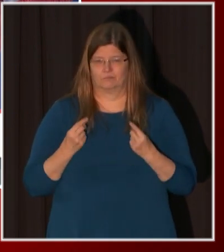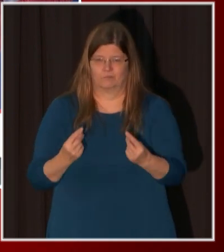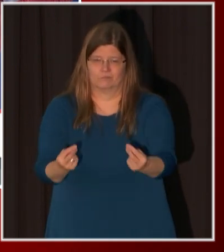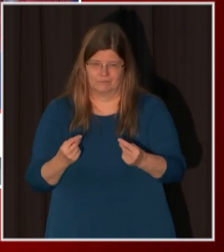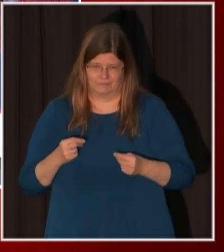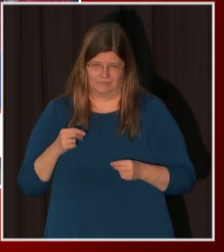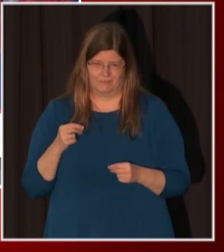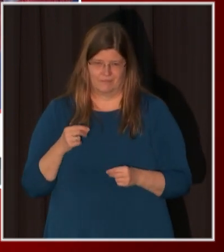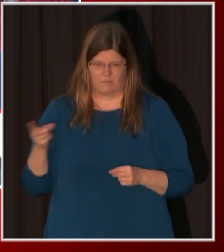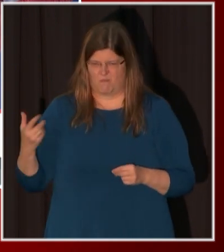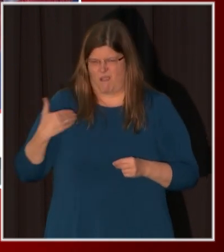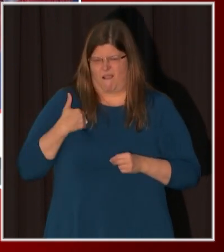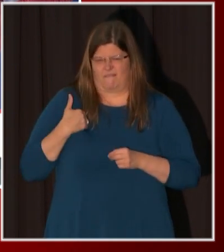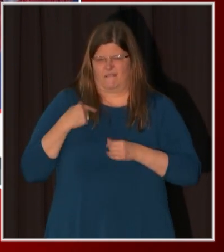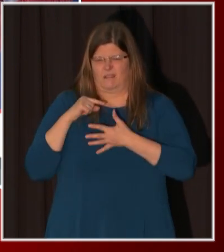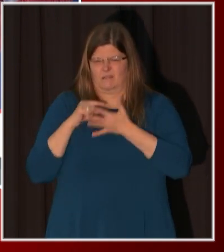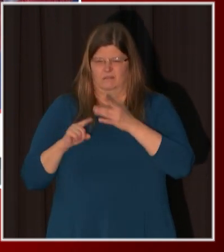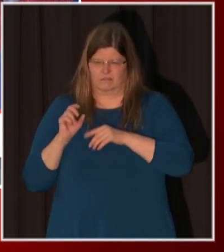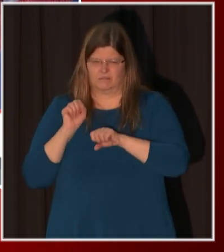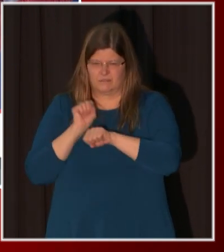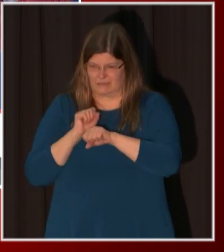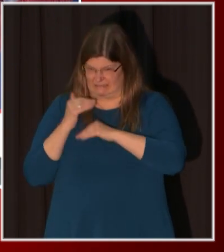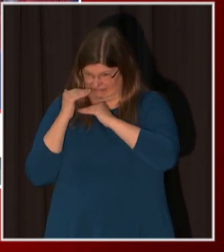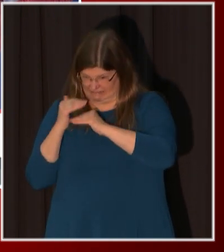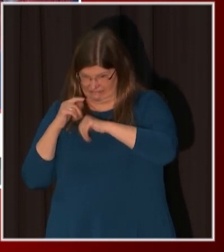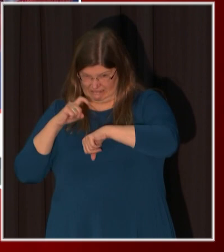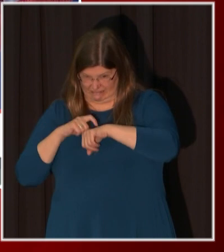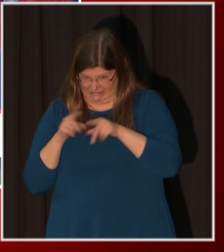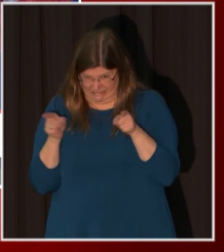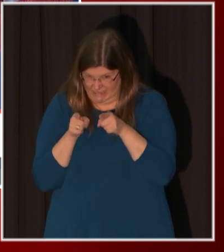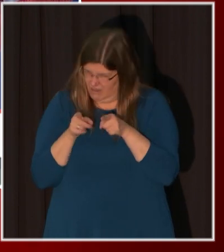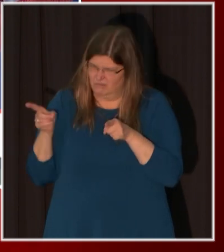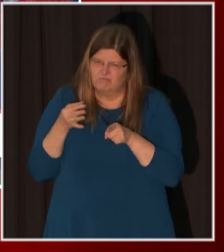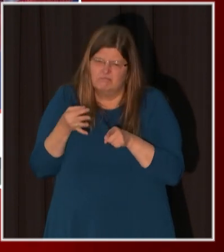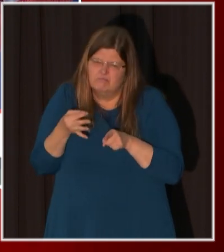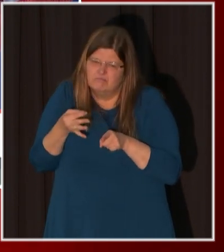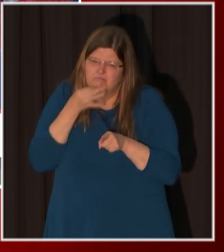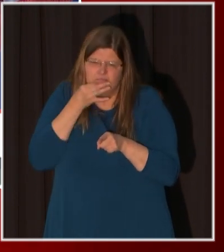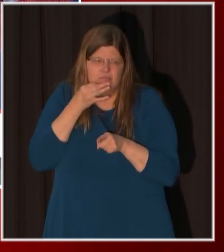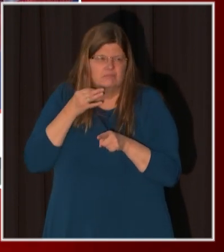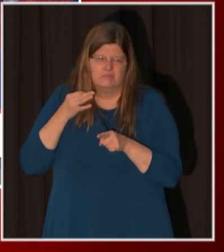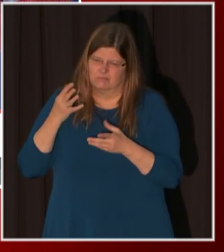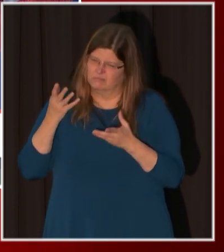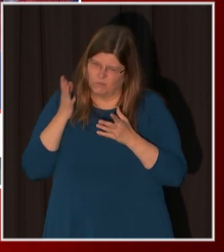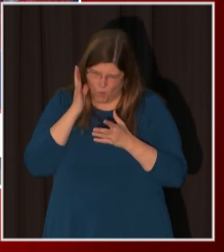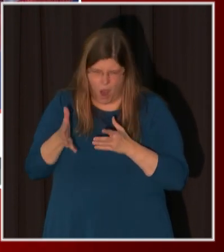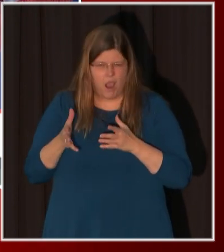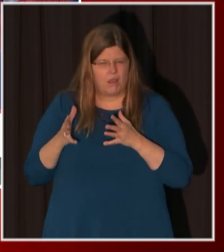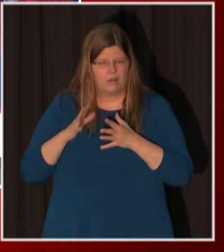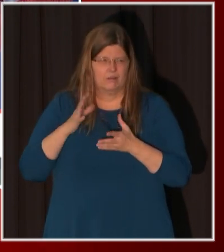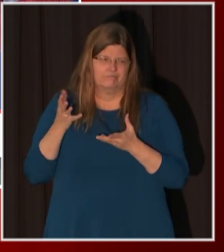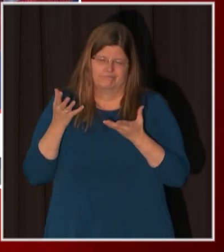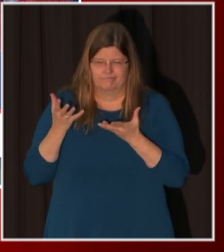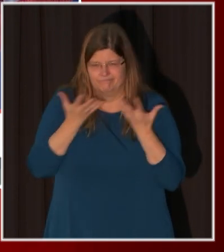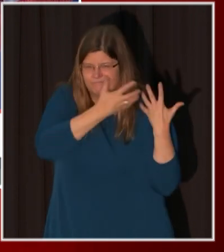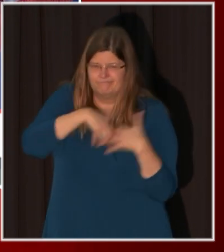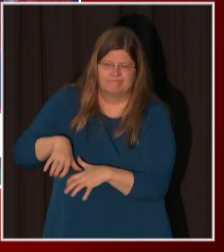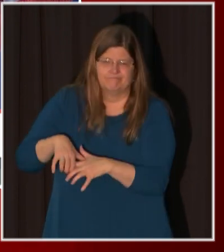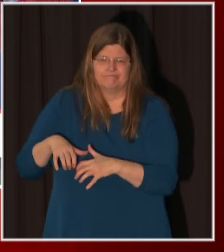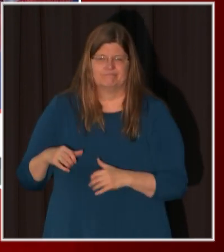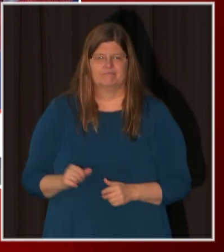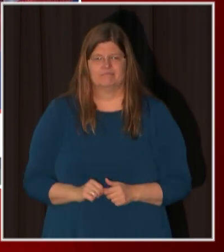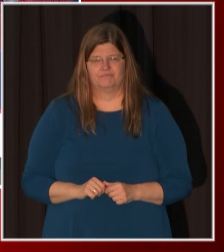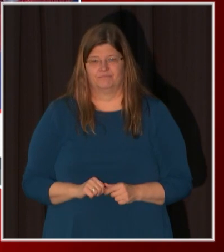time frames, working with experts and professionals. And that we, working with